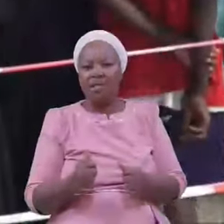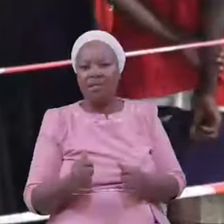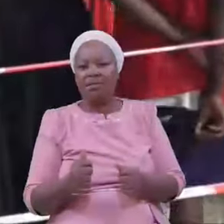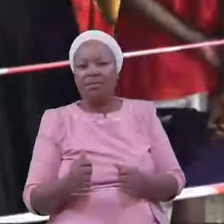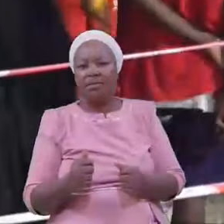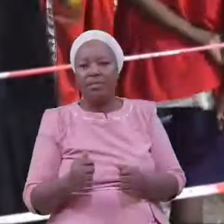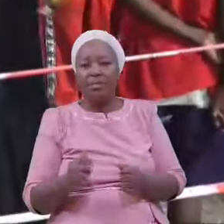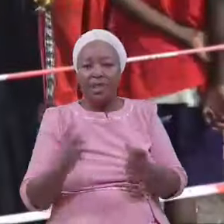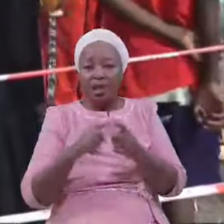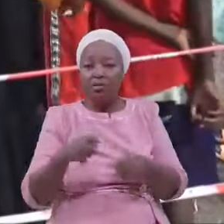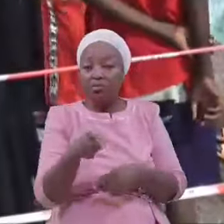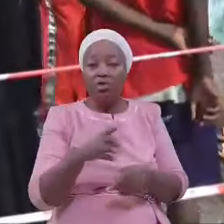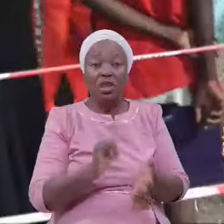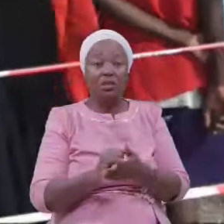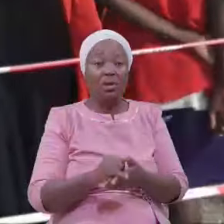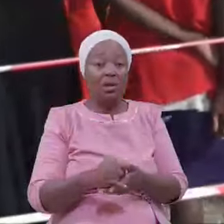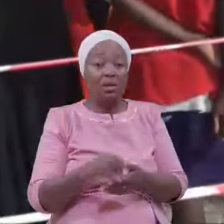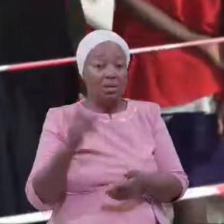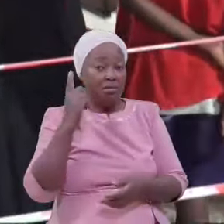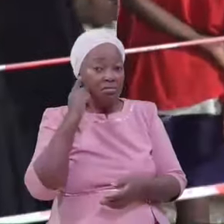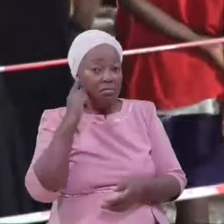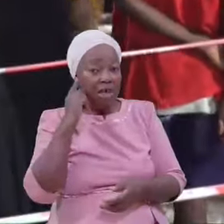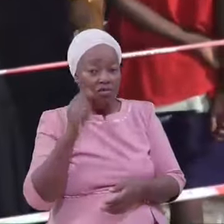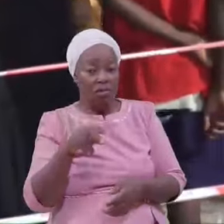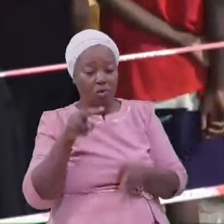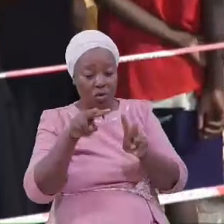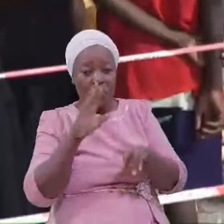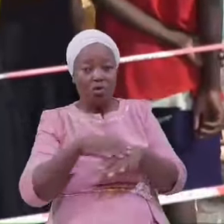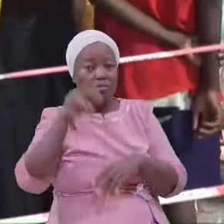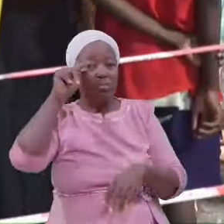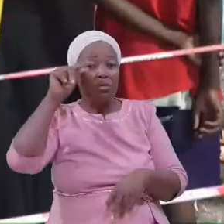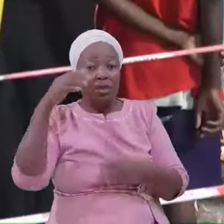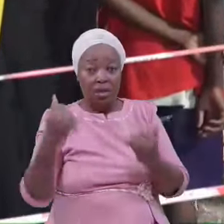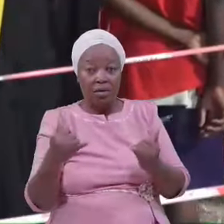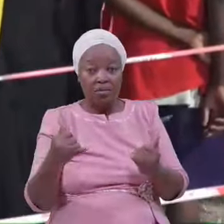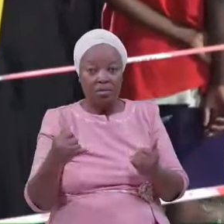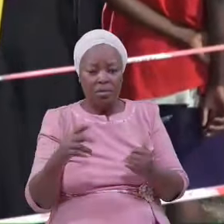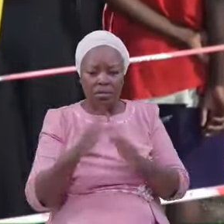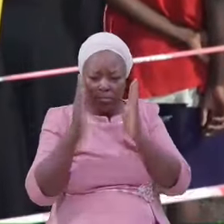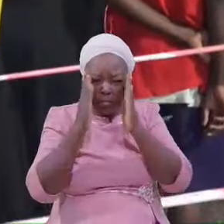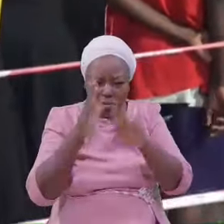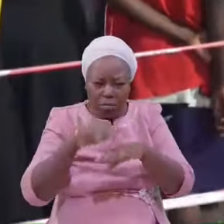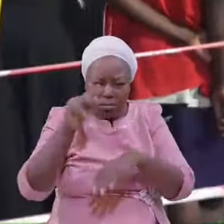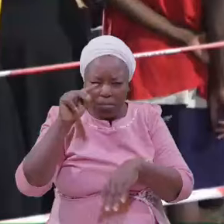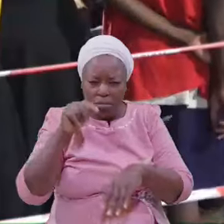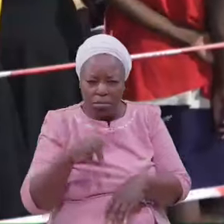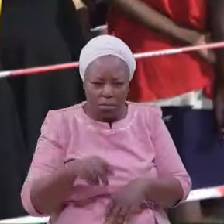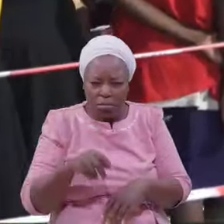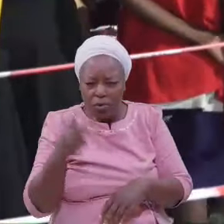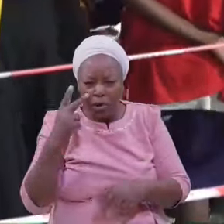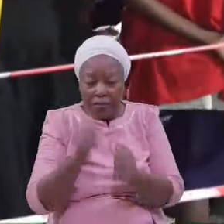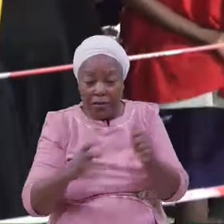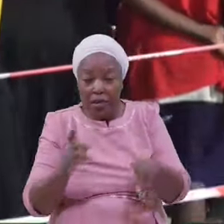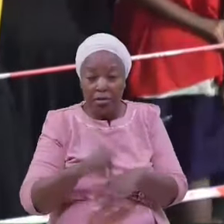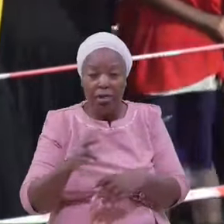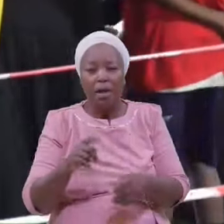radio or television, now you have given your life to Christ tonight after the pastor's message this evening.